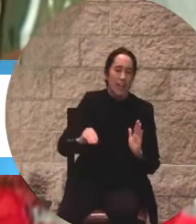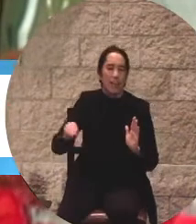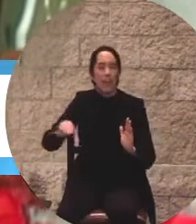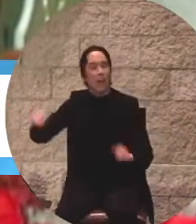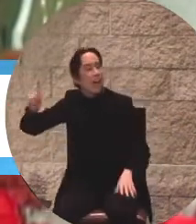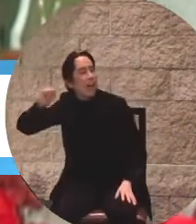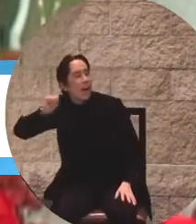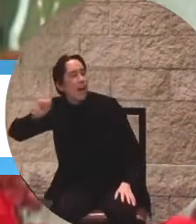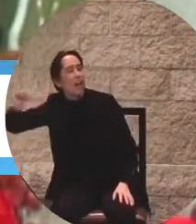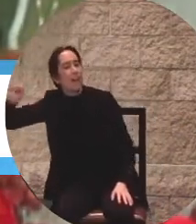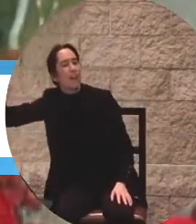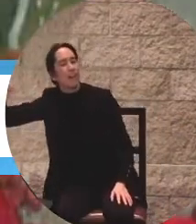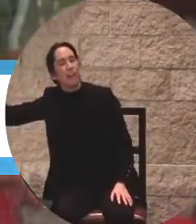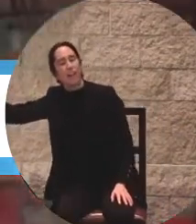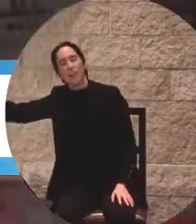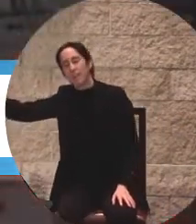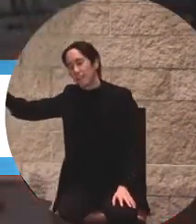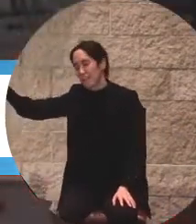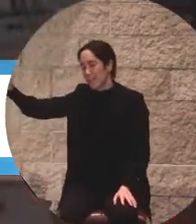silver